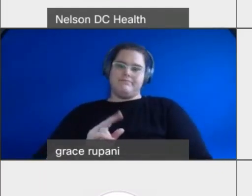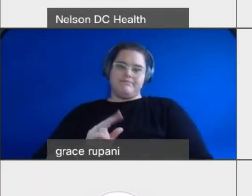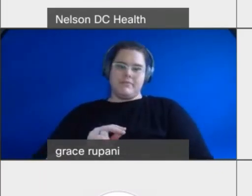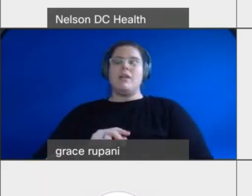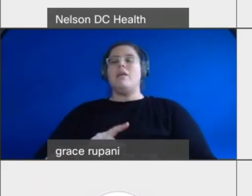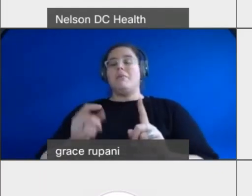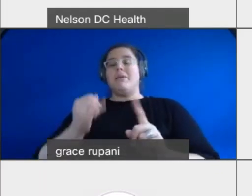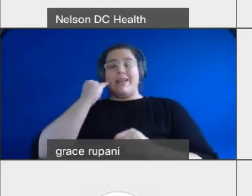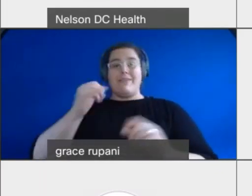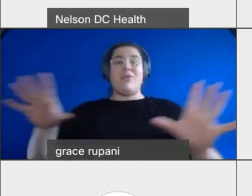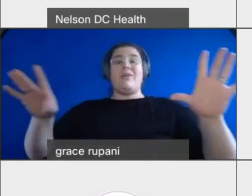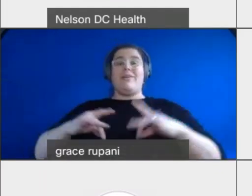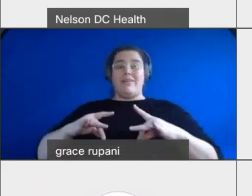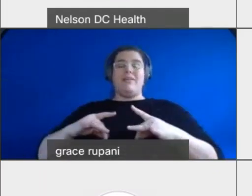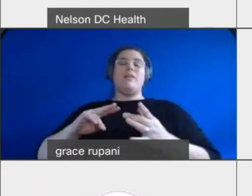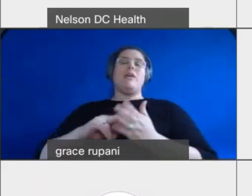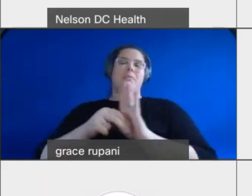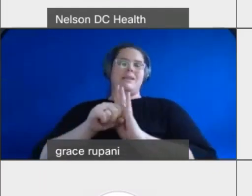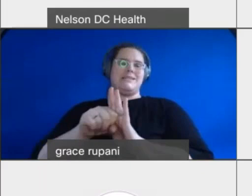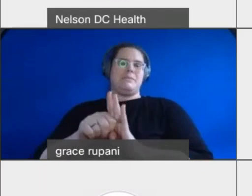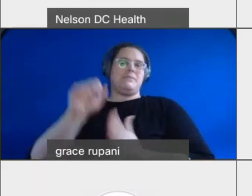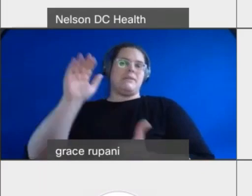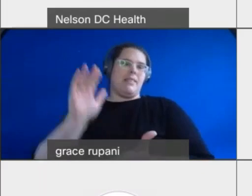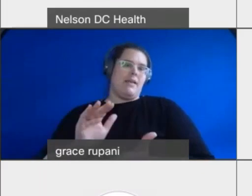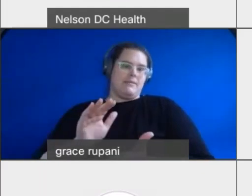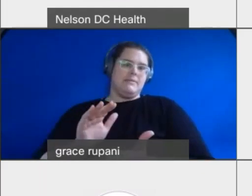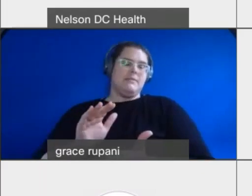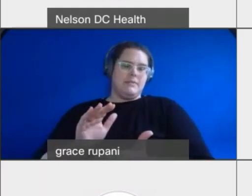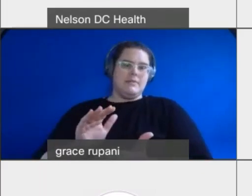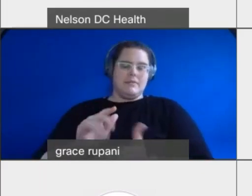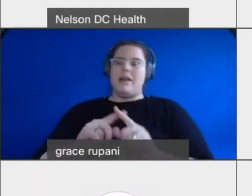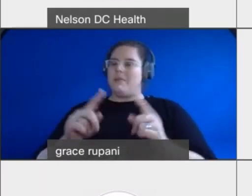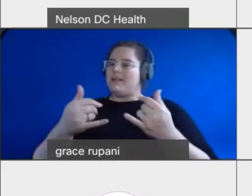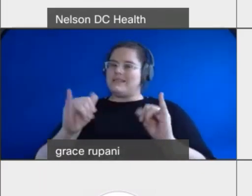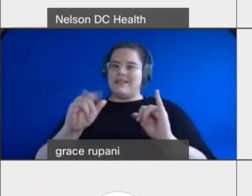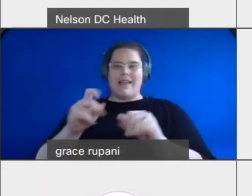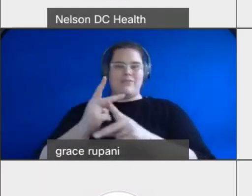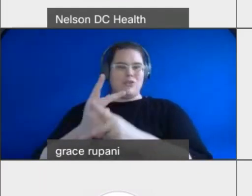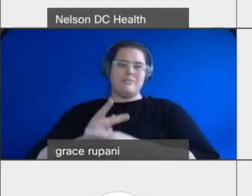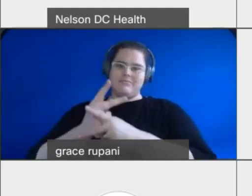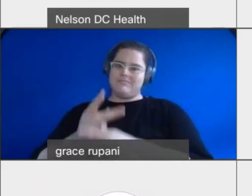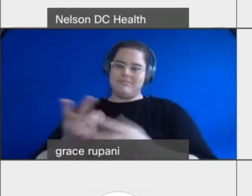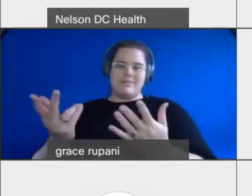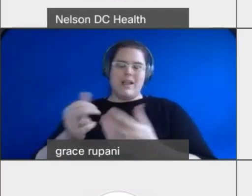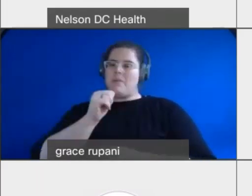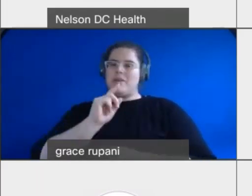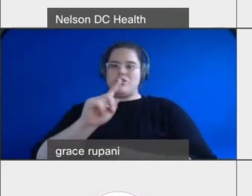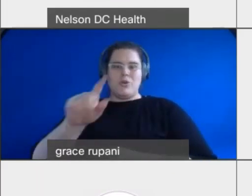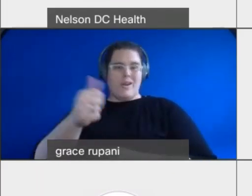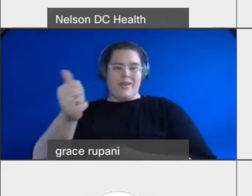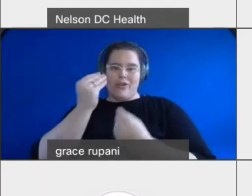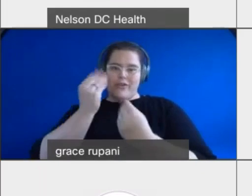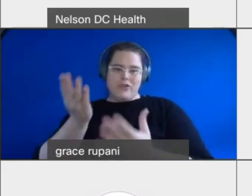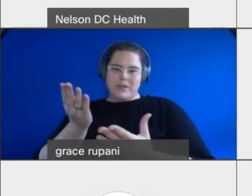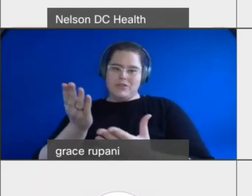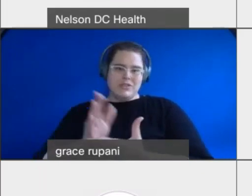COVID. You still, as was stated before, have to take these precautions. I'm not really certain what information